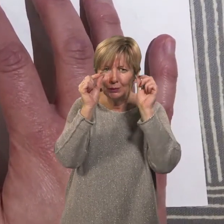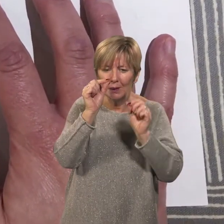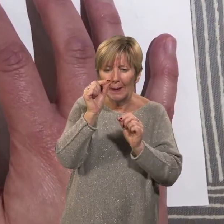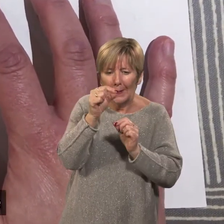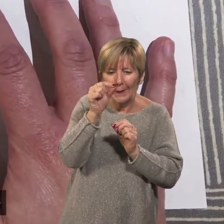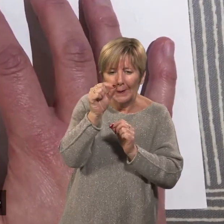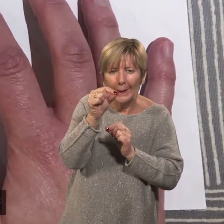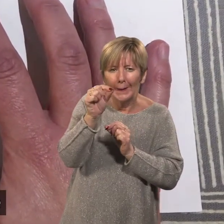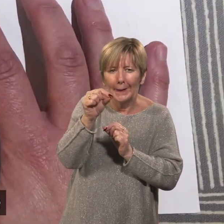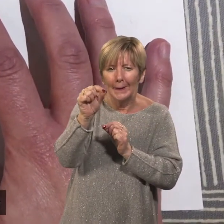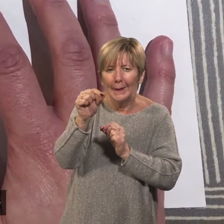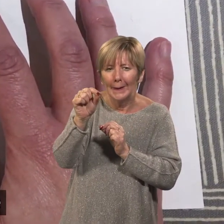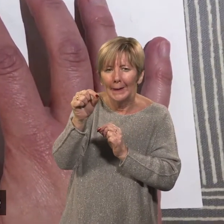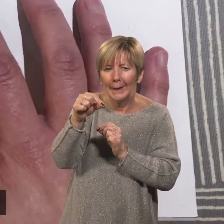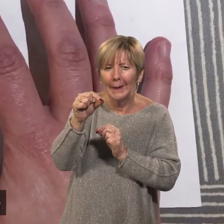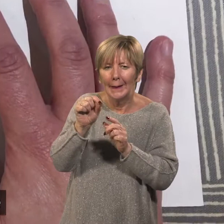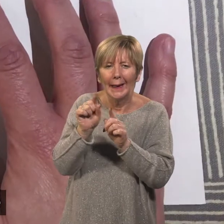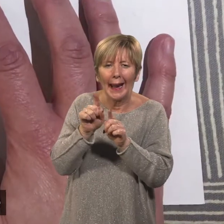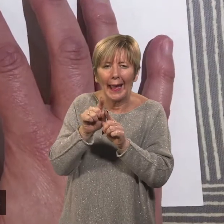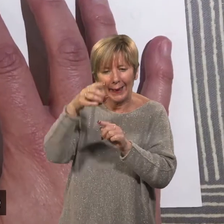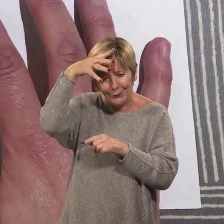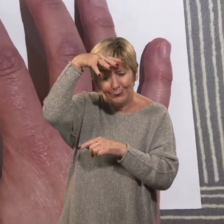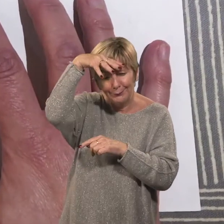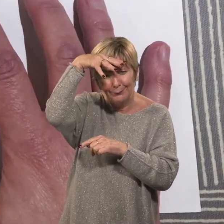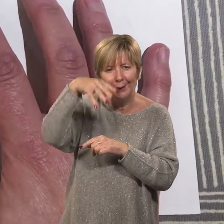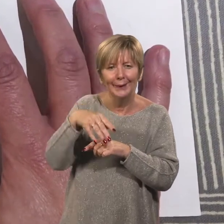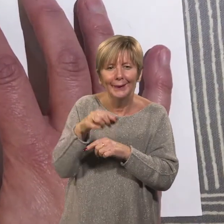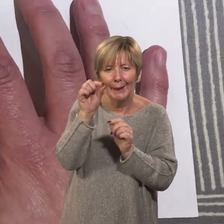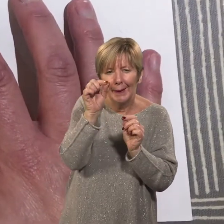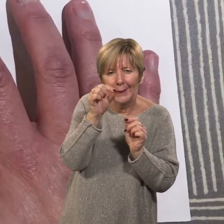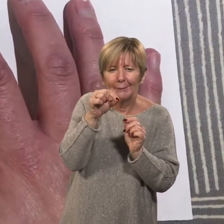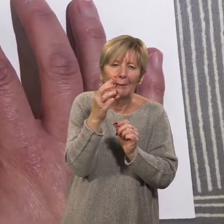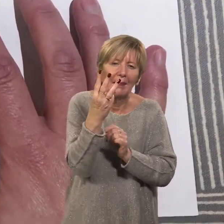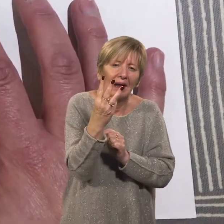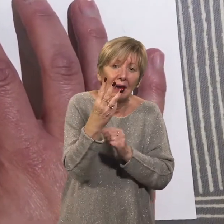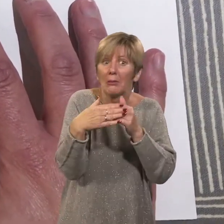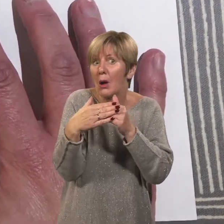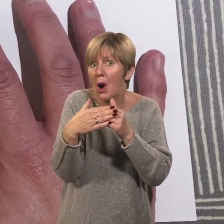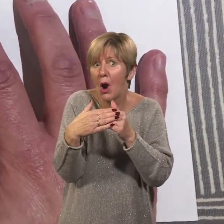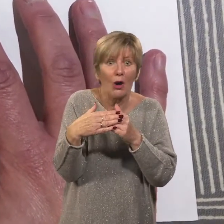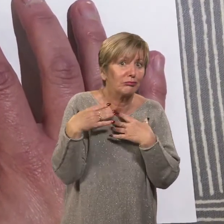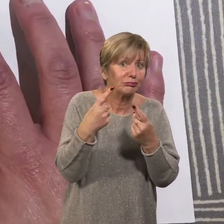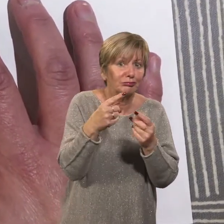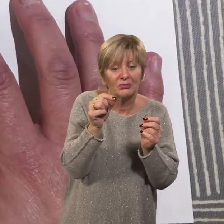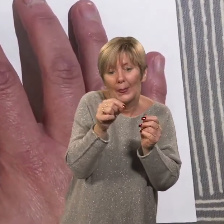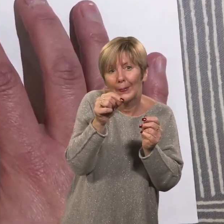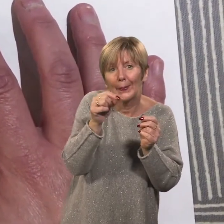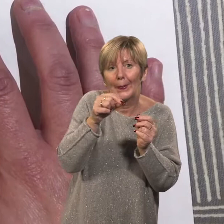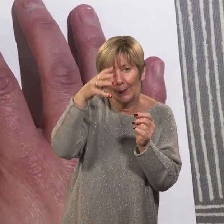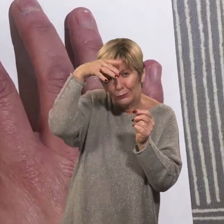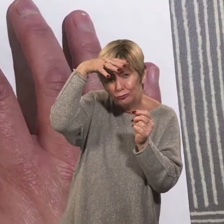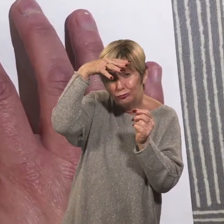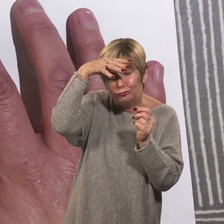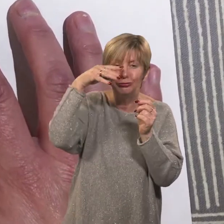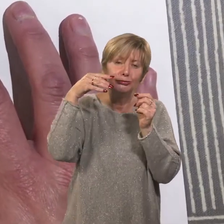3. 3 strokes there to make sure it looks like his fringe. And I'll do a bit of hair there, maybe a bit more hair around